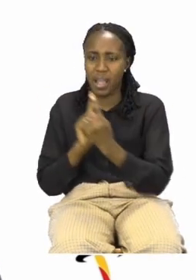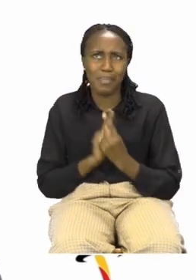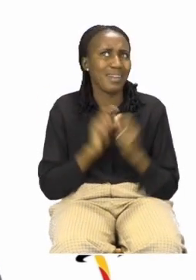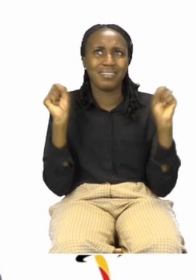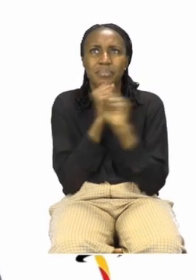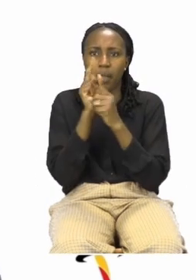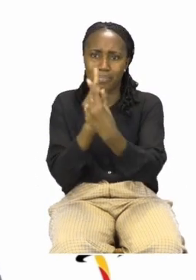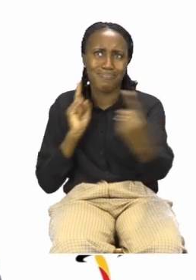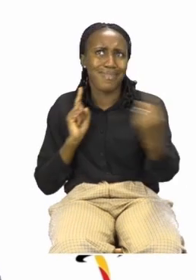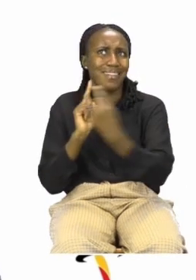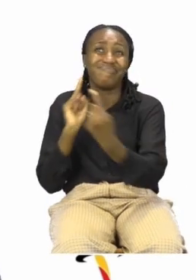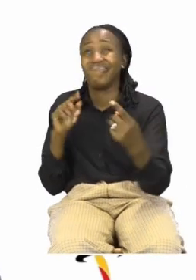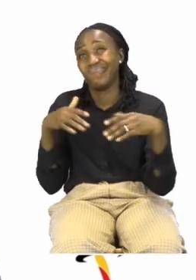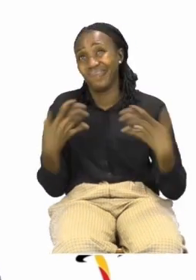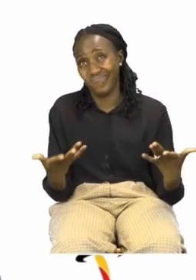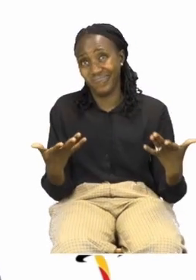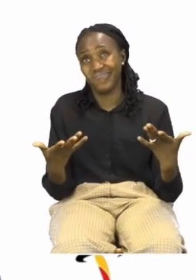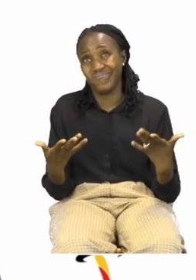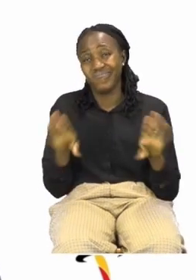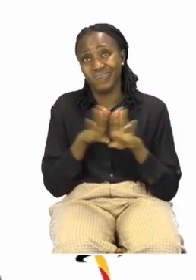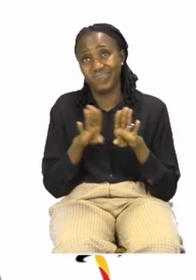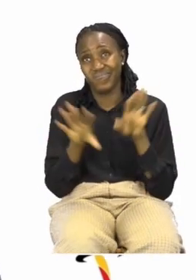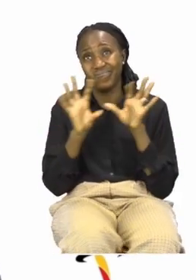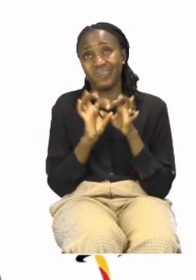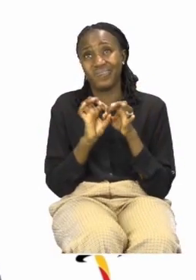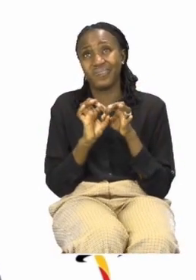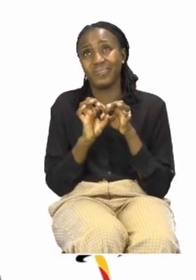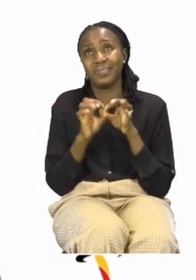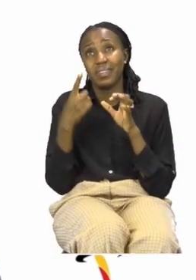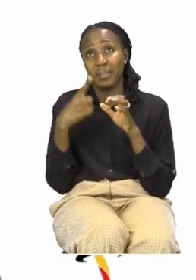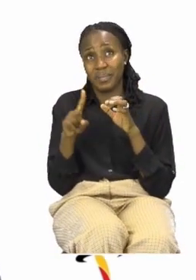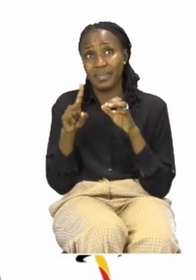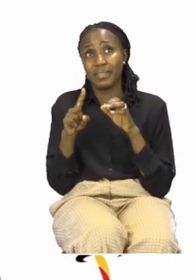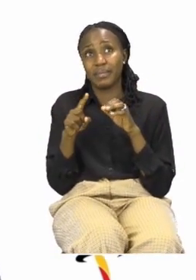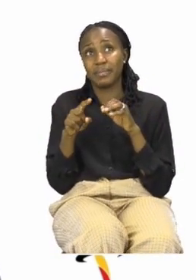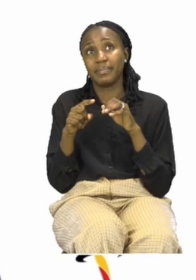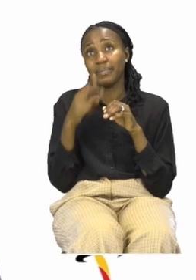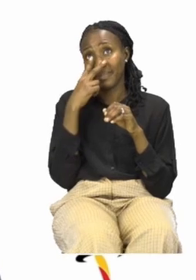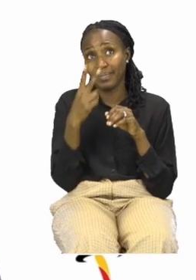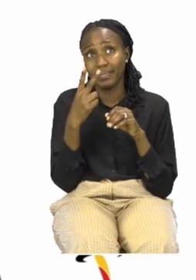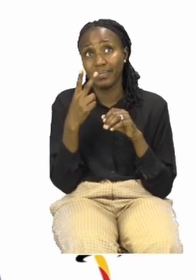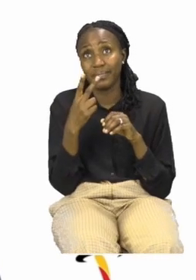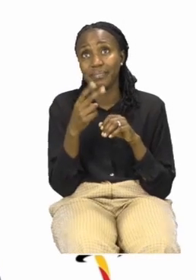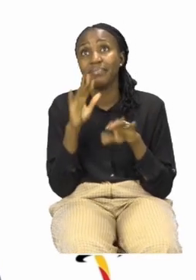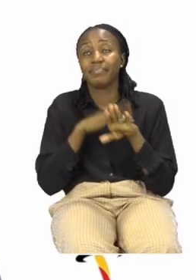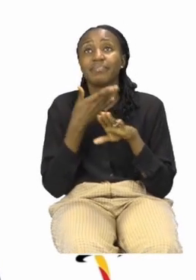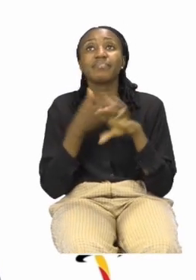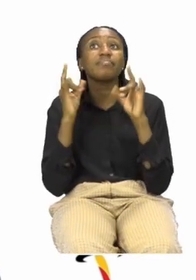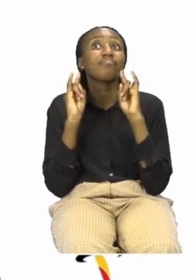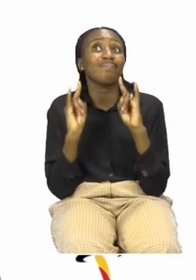compete internationally. Neither could they compete at home. However, we could still be able to see the result that's coming out. Look at football now.